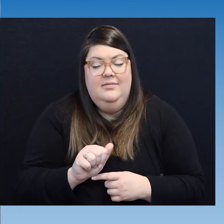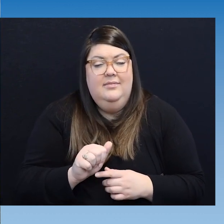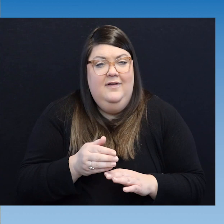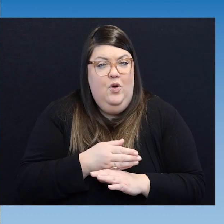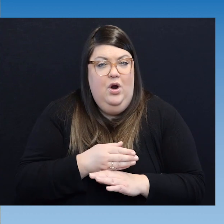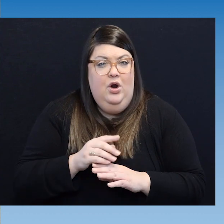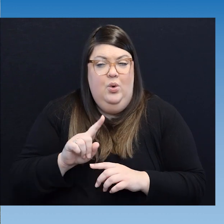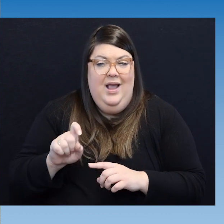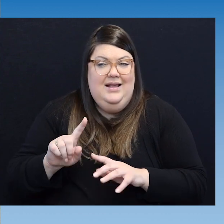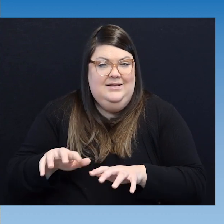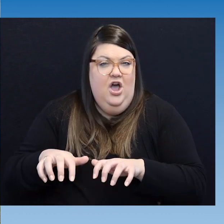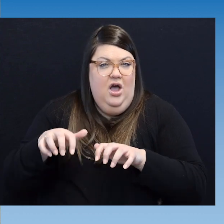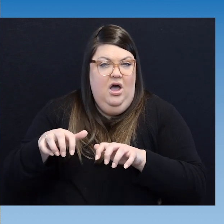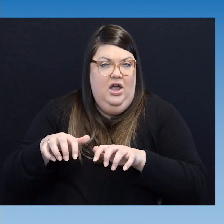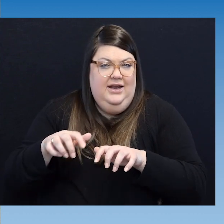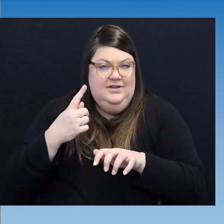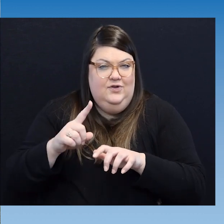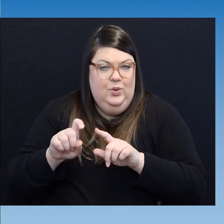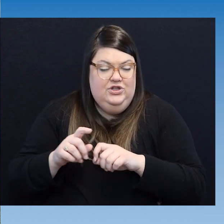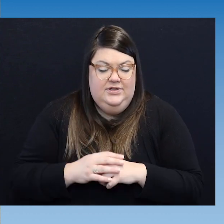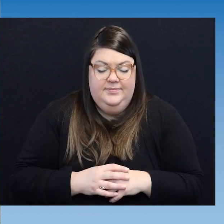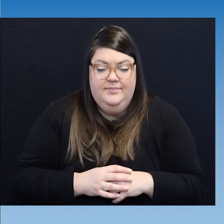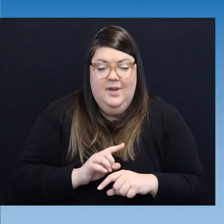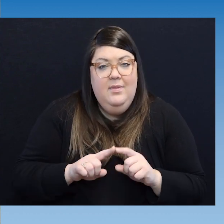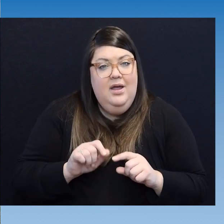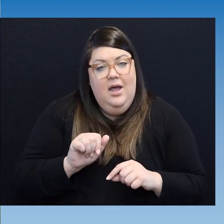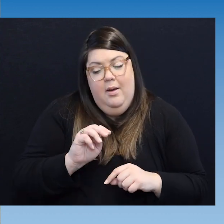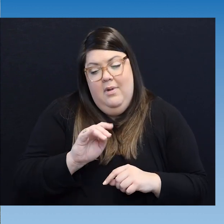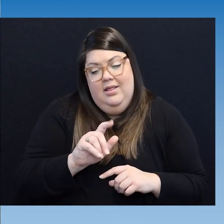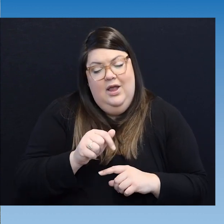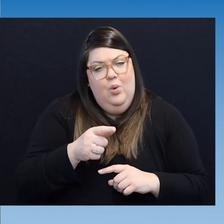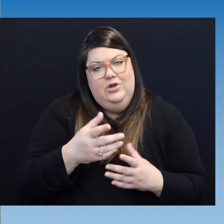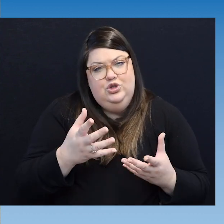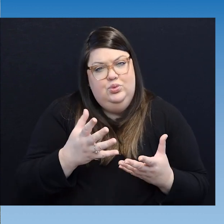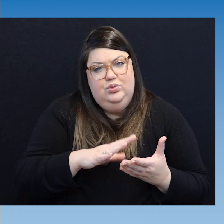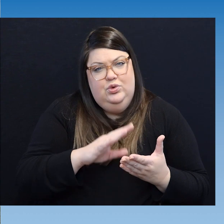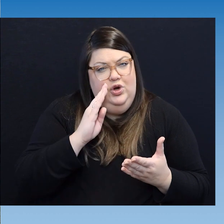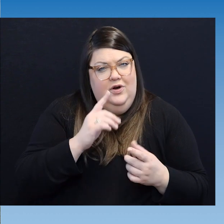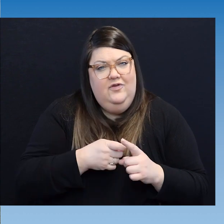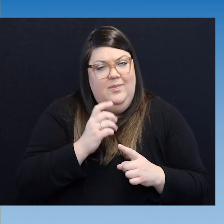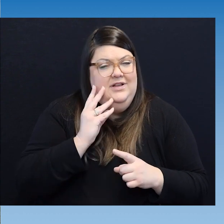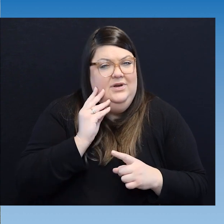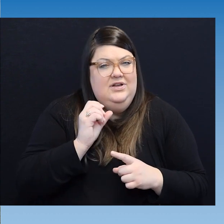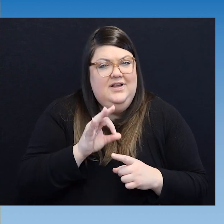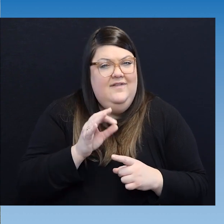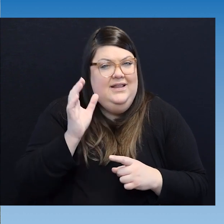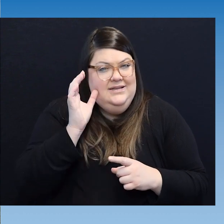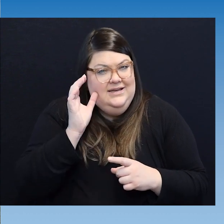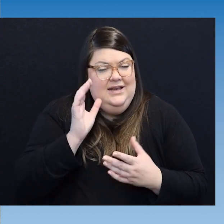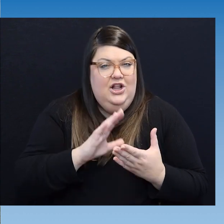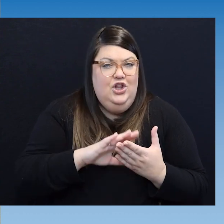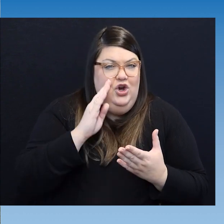for questions, but I'd love to just hear you talk about the what you learned from the experience of listening